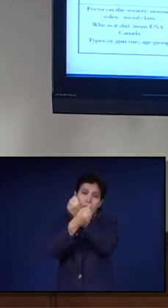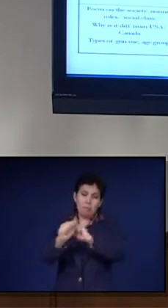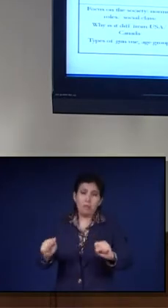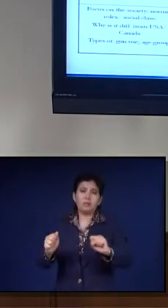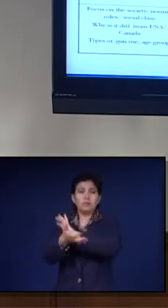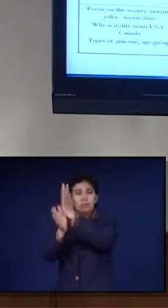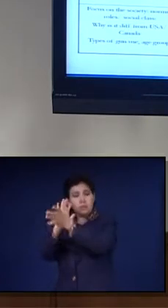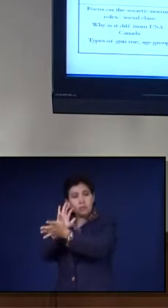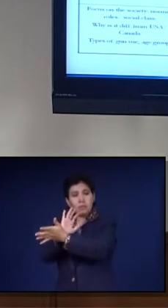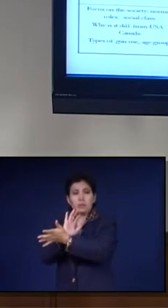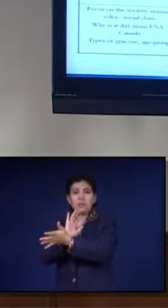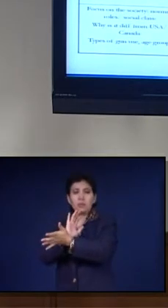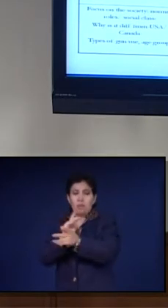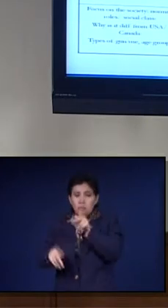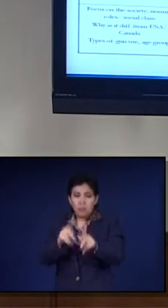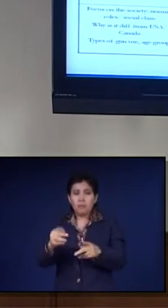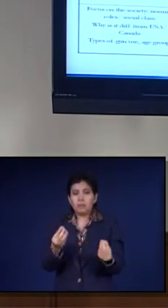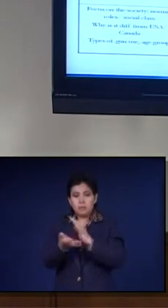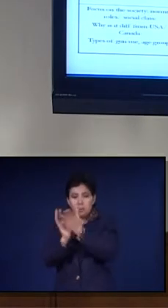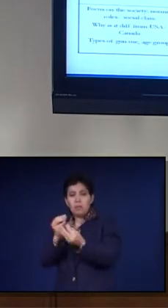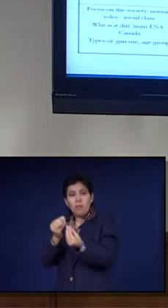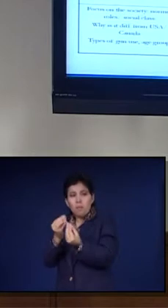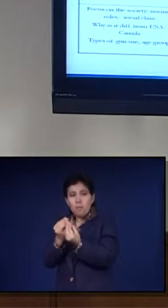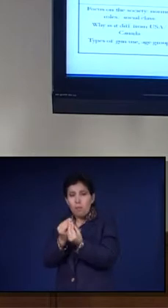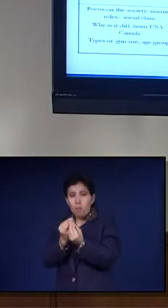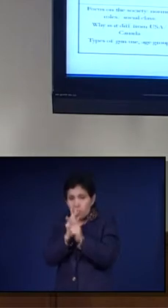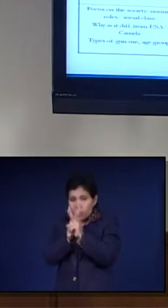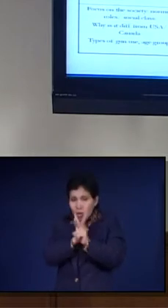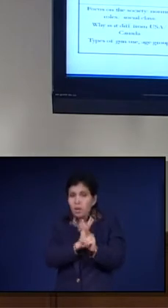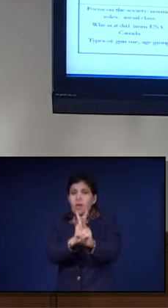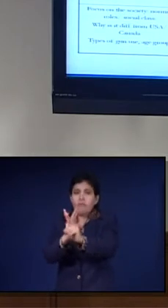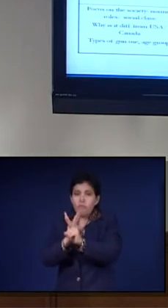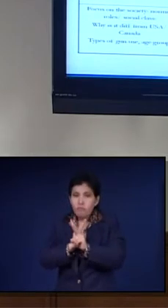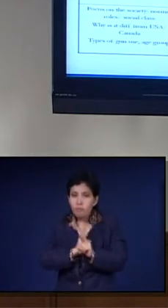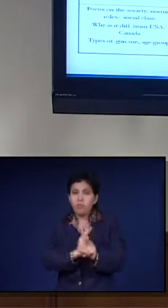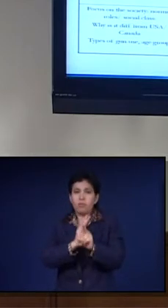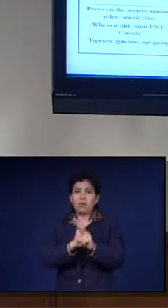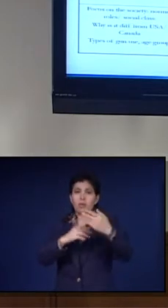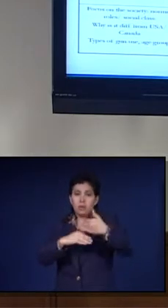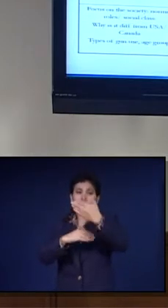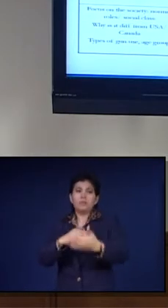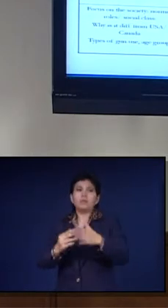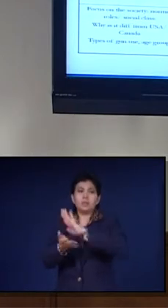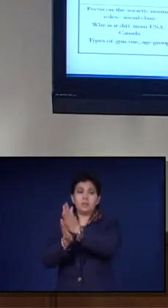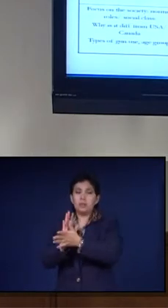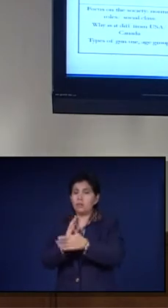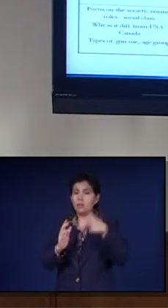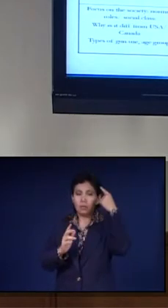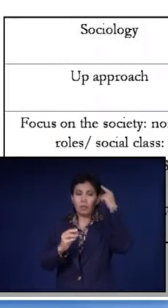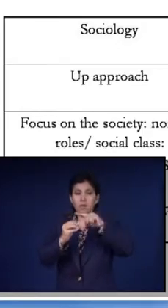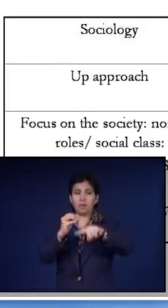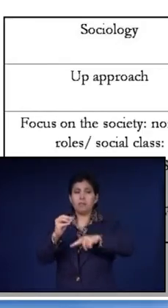to become more careful. Yep. Next one that we would think about